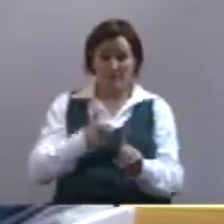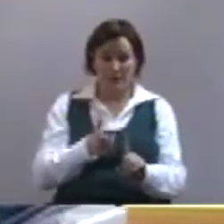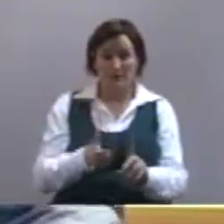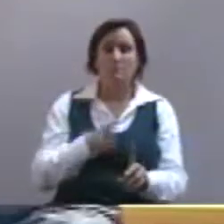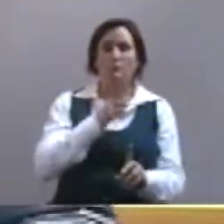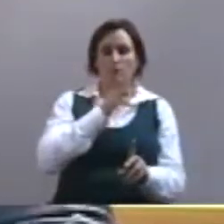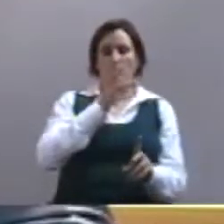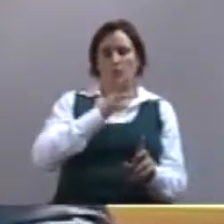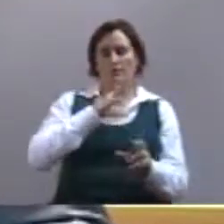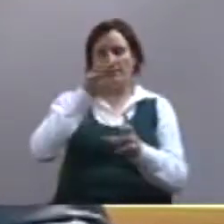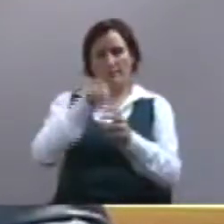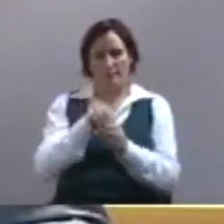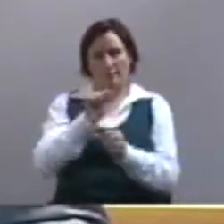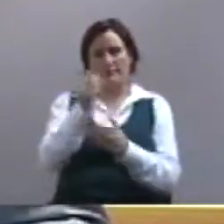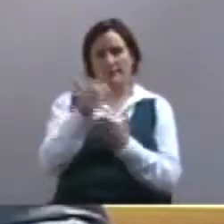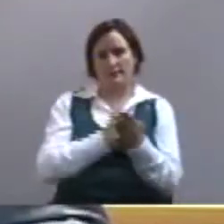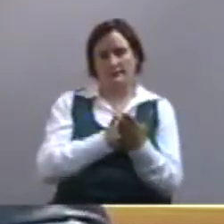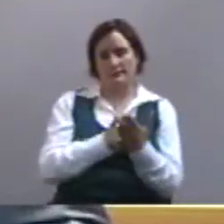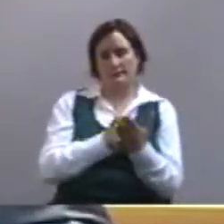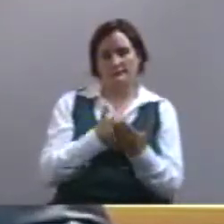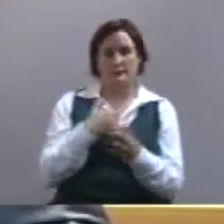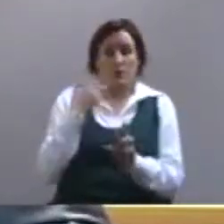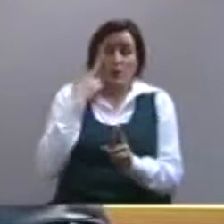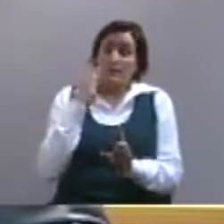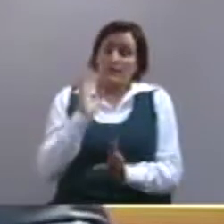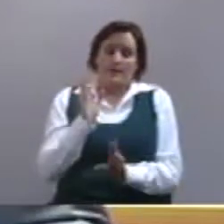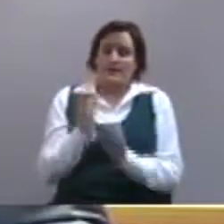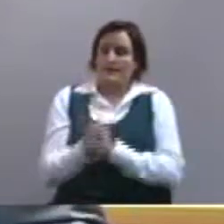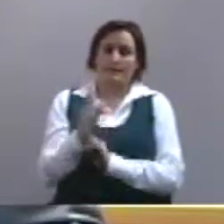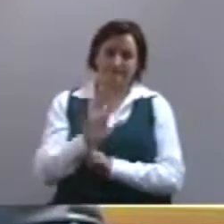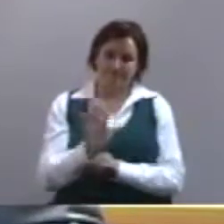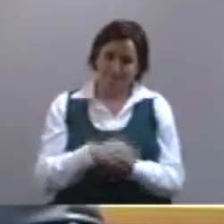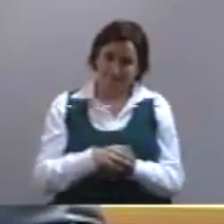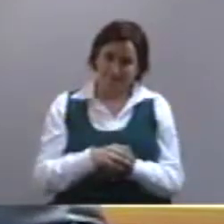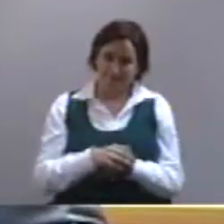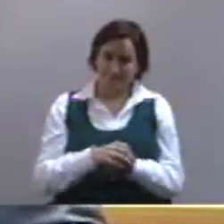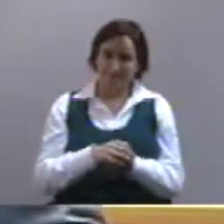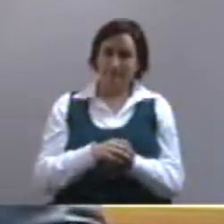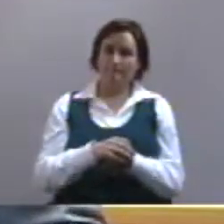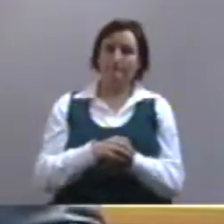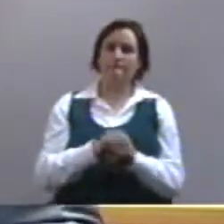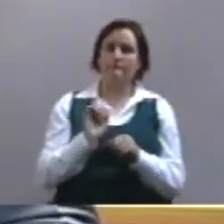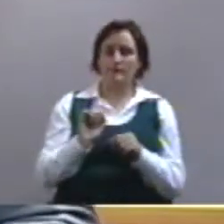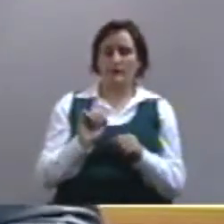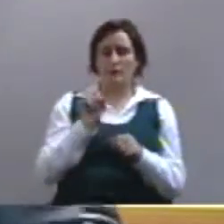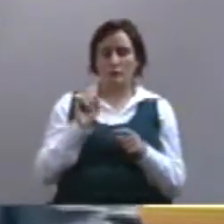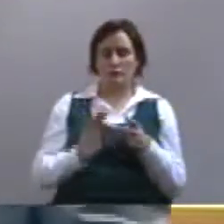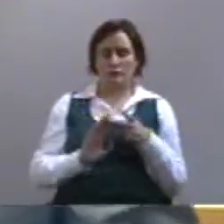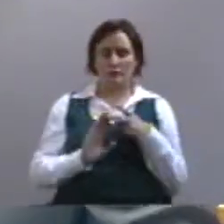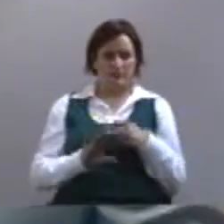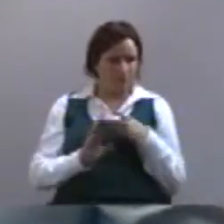list, which we hope that is not going to happen. And in your second part of the